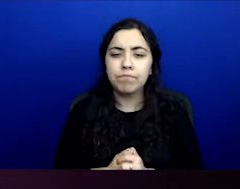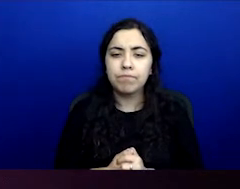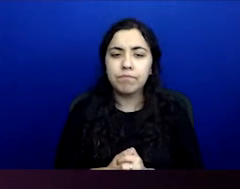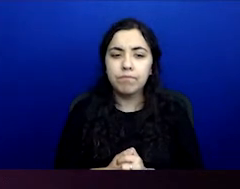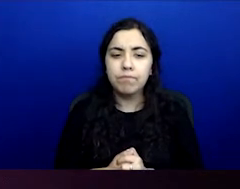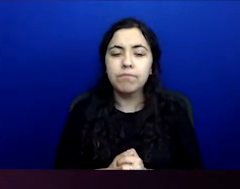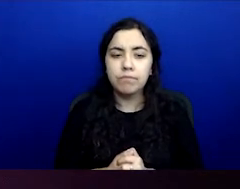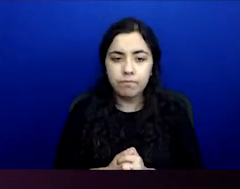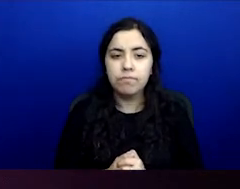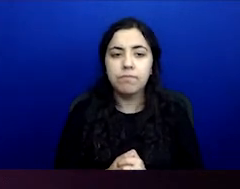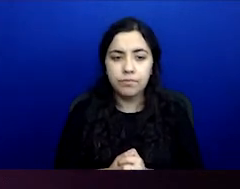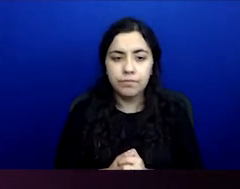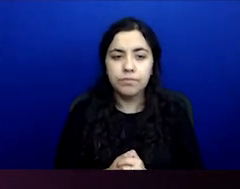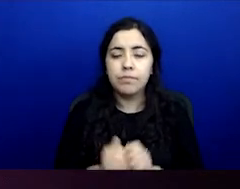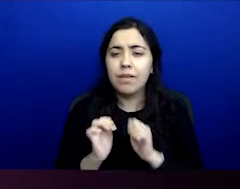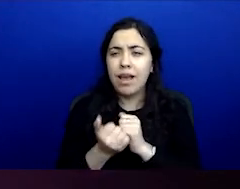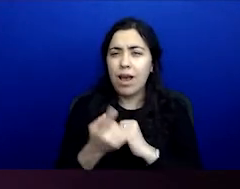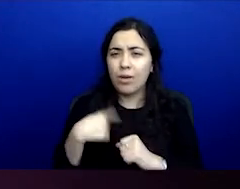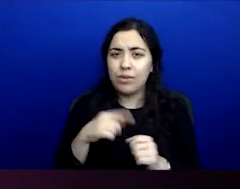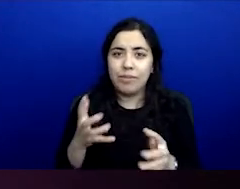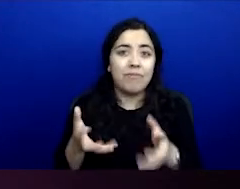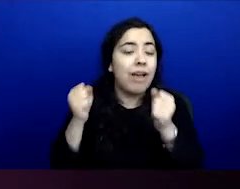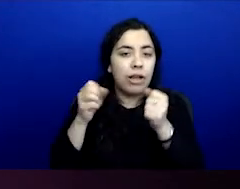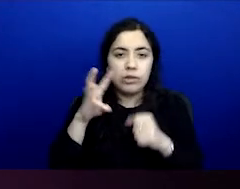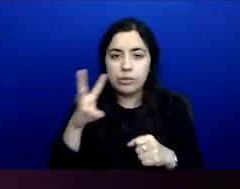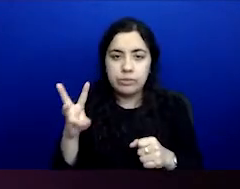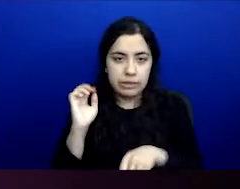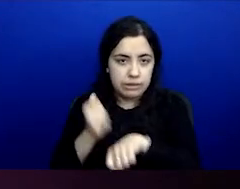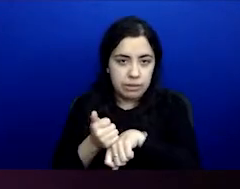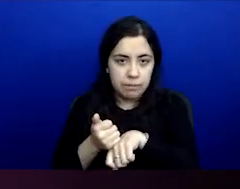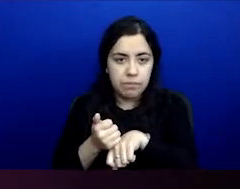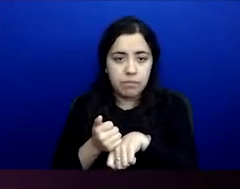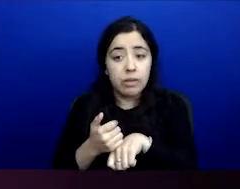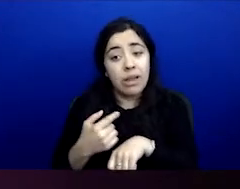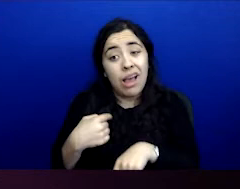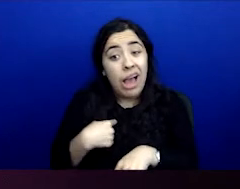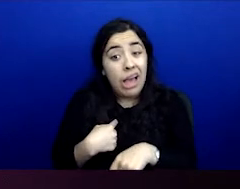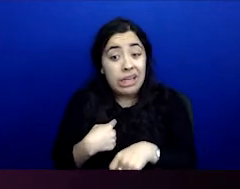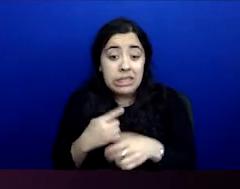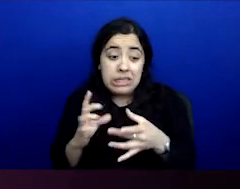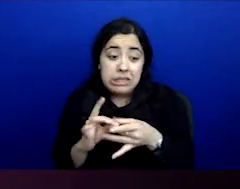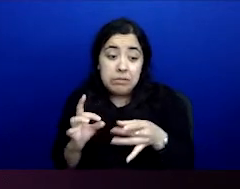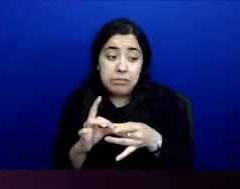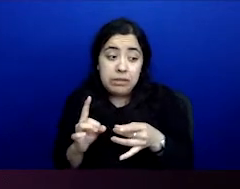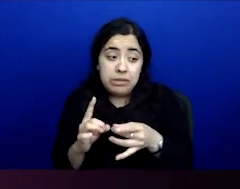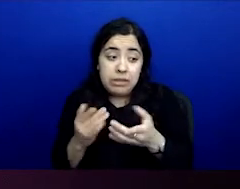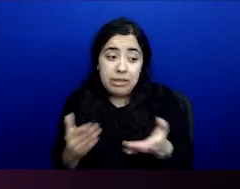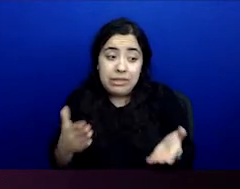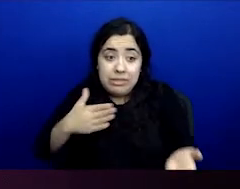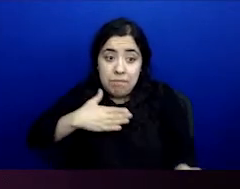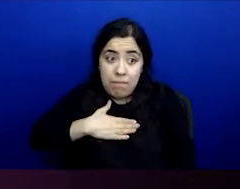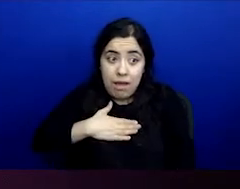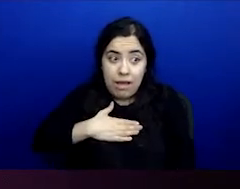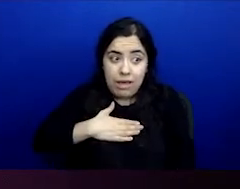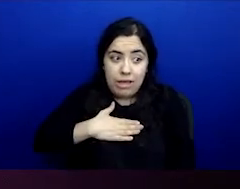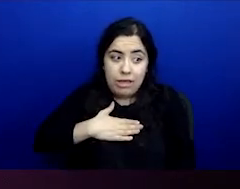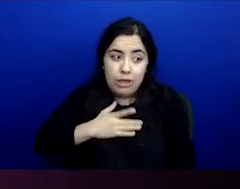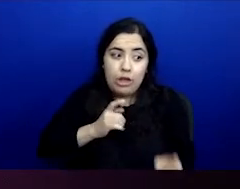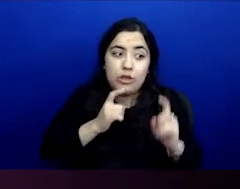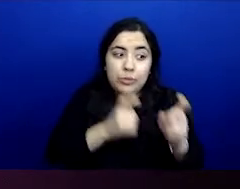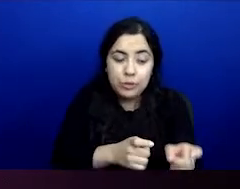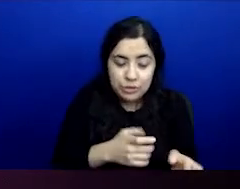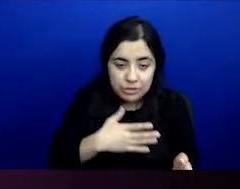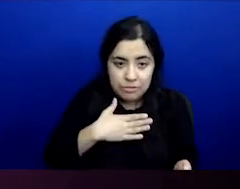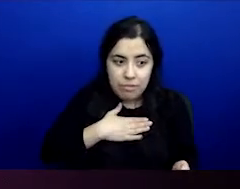can make a really fast website. And I can really only speak to things that I've personally contributed with or personally worked